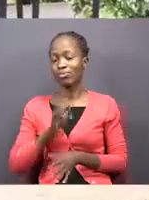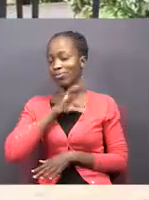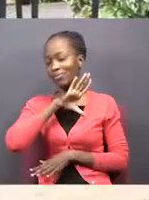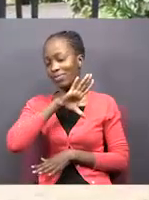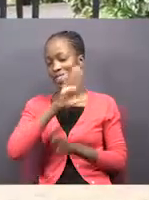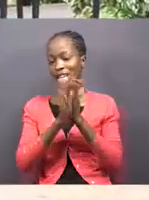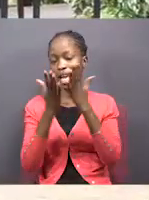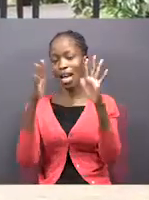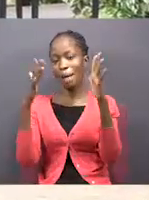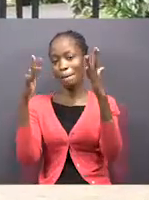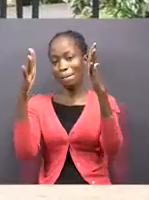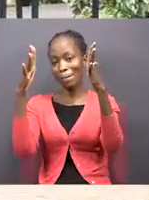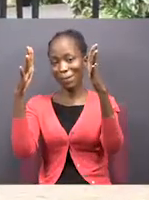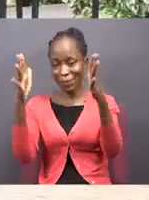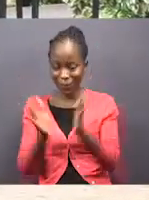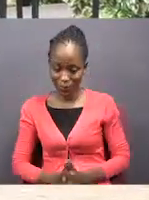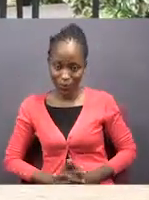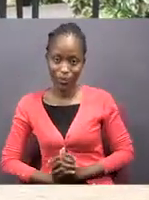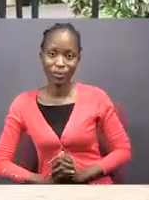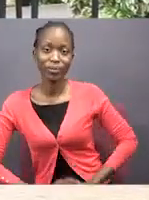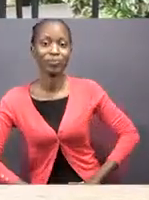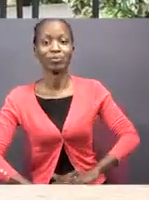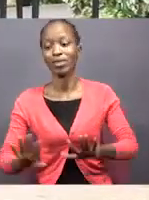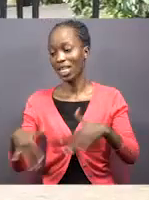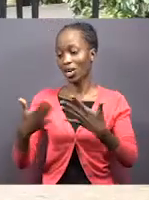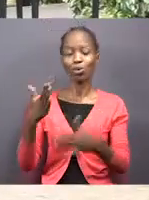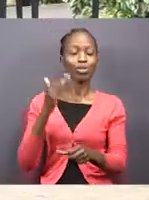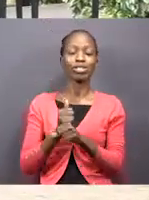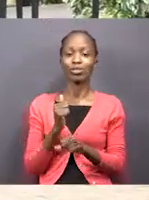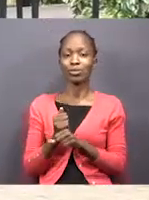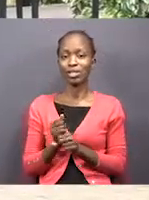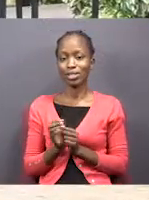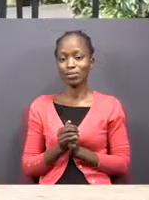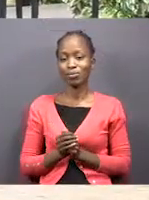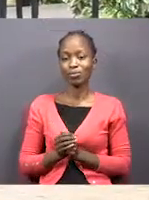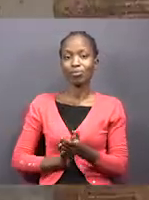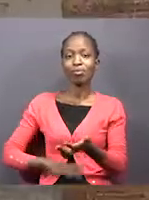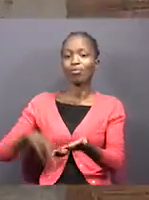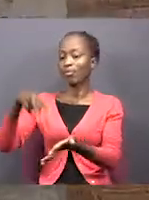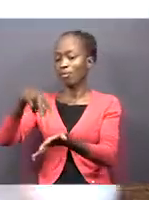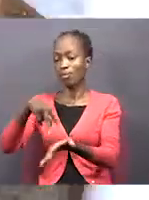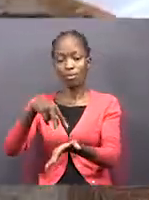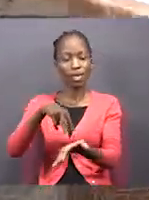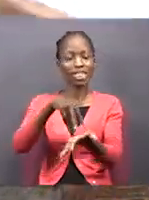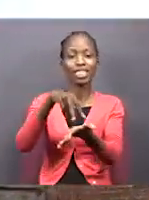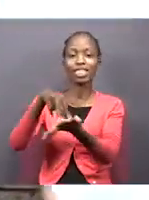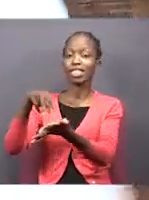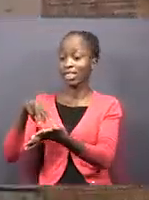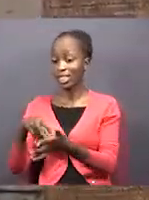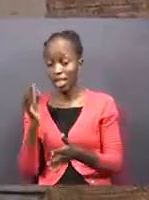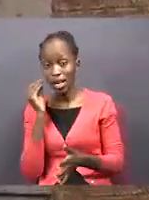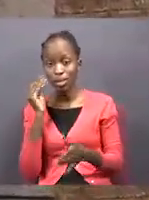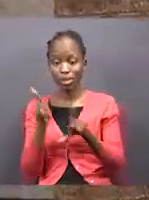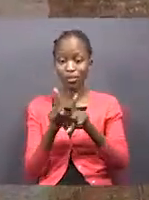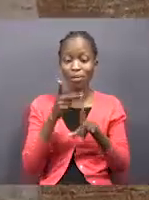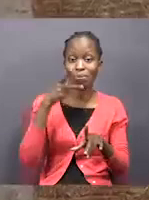people? Whoa, whoa, whoa. This is how we do it, this is how we do it. So I need you to stand up, I need you to stand up back there at